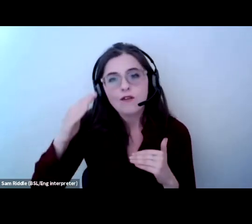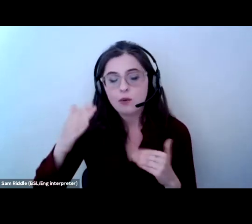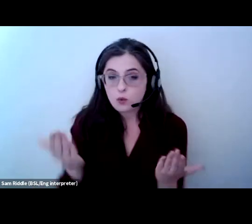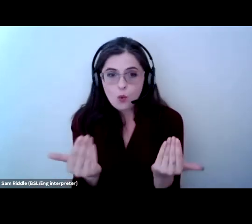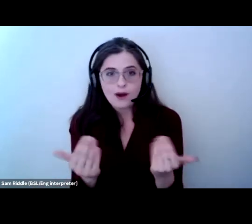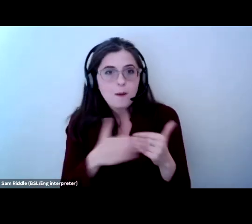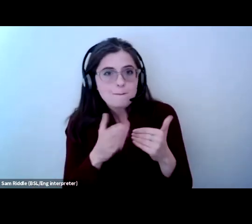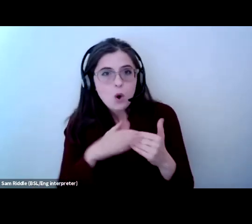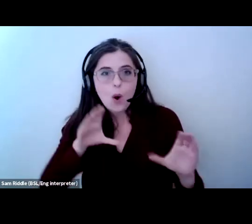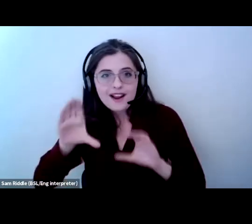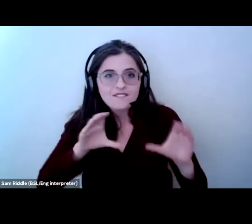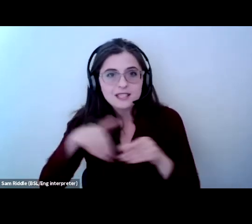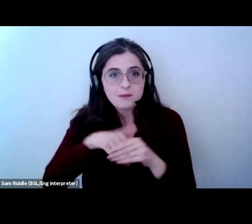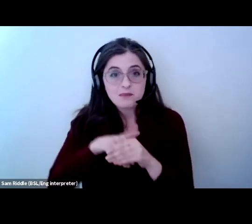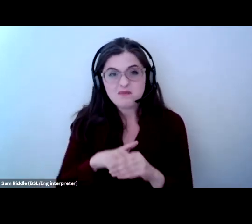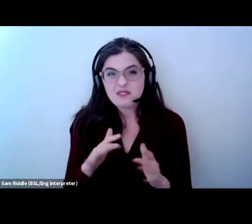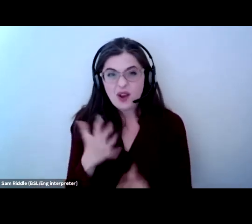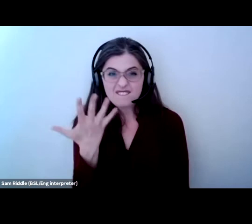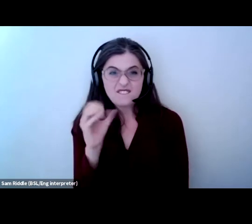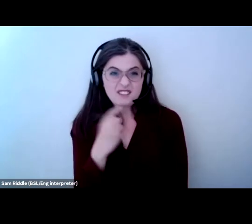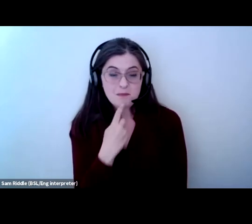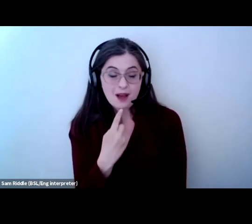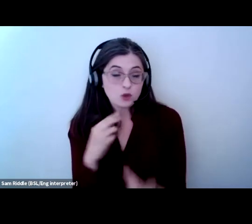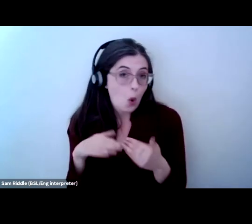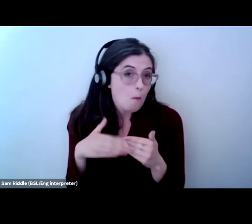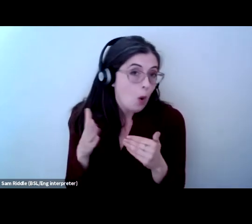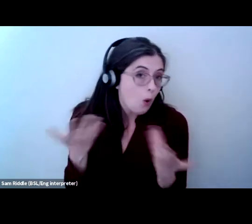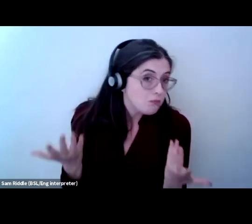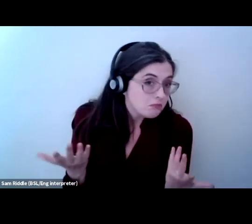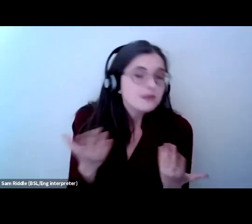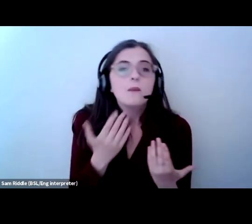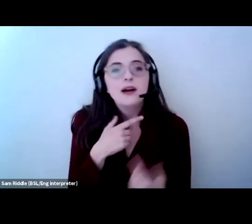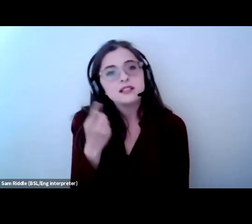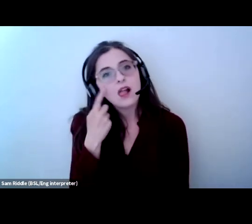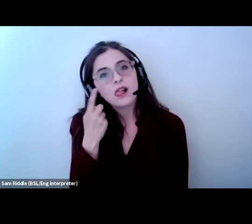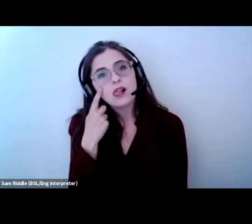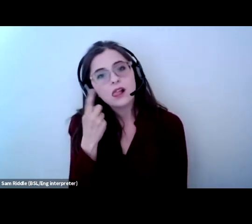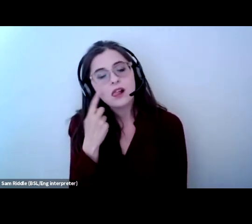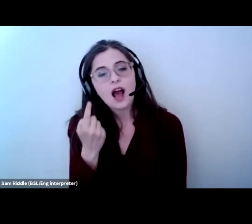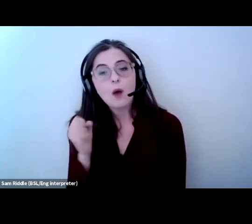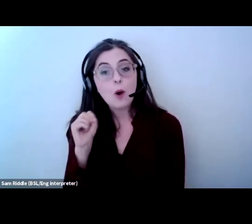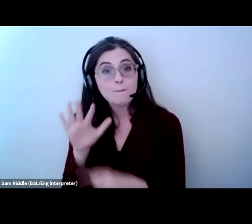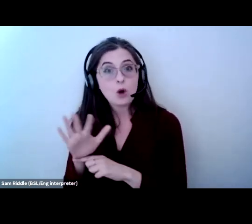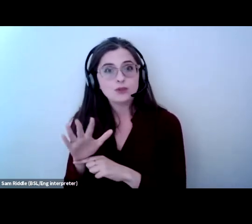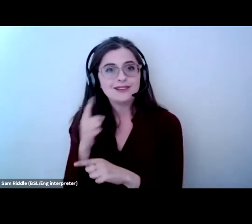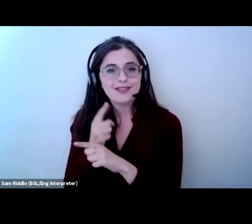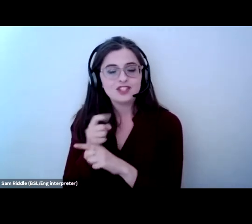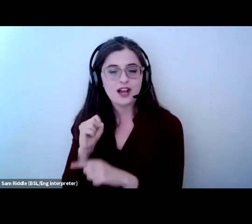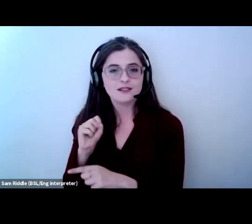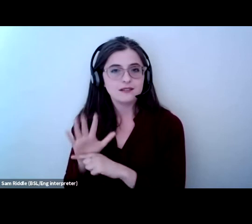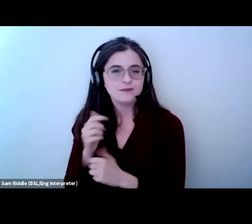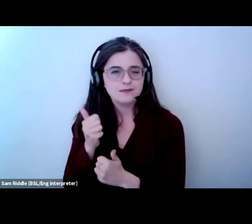members. So if you have £50 to spare or more, then please take a look. Look at the link that I'll pop in the chat later.